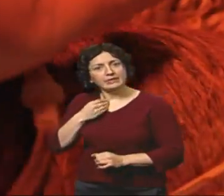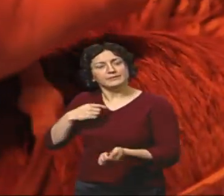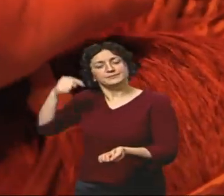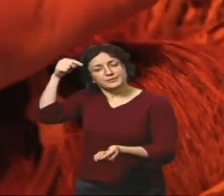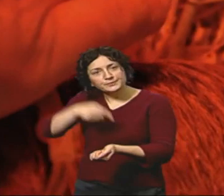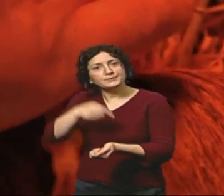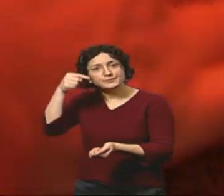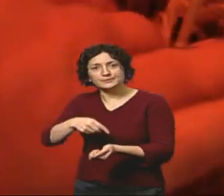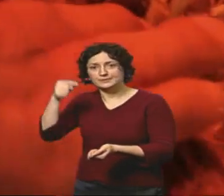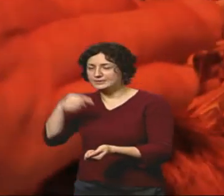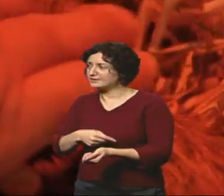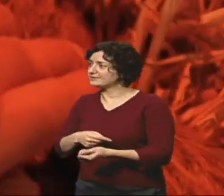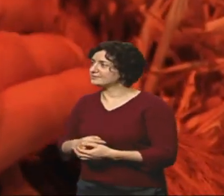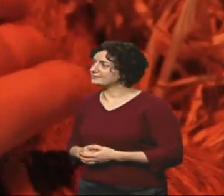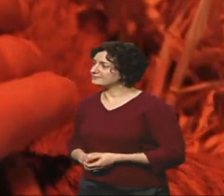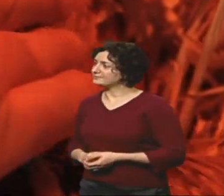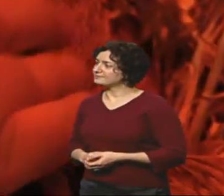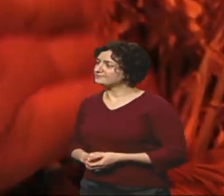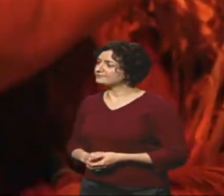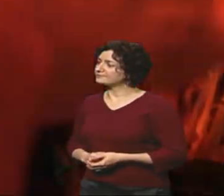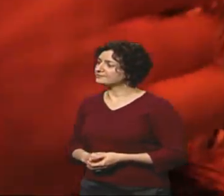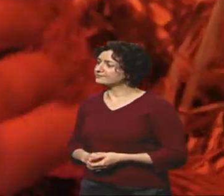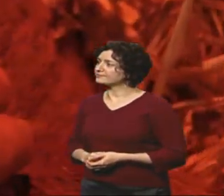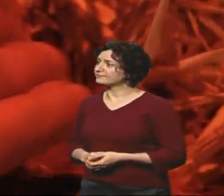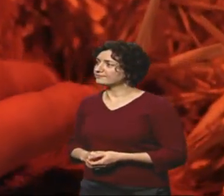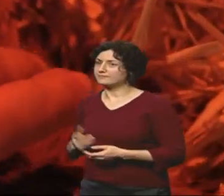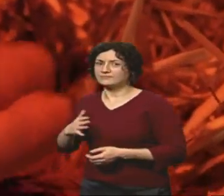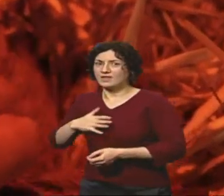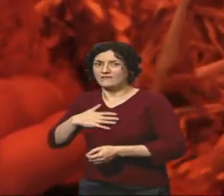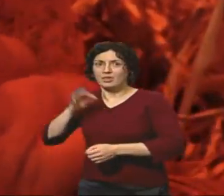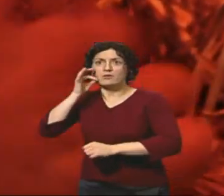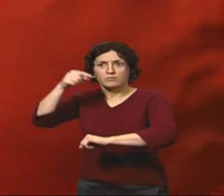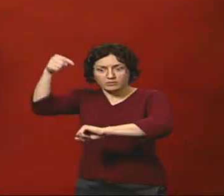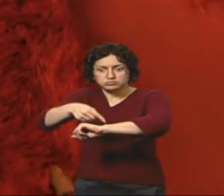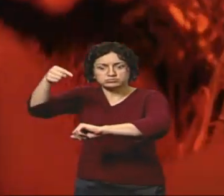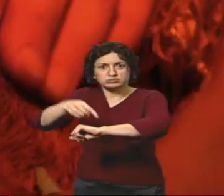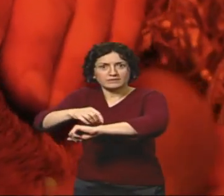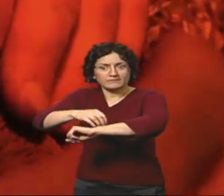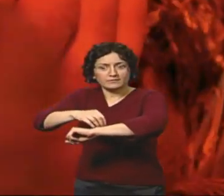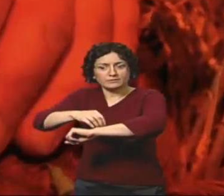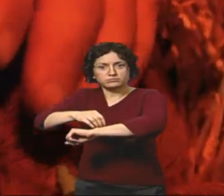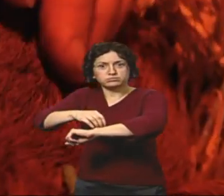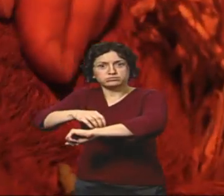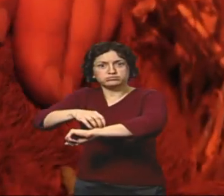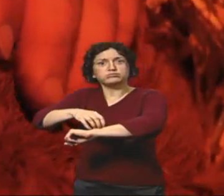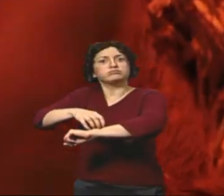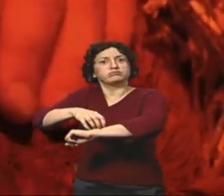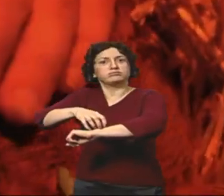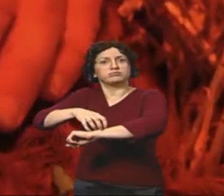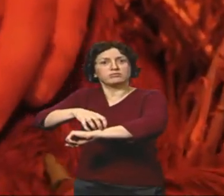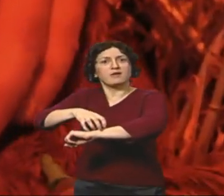You can feel it start to sack up. Yeah, get that hand, just feel that. You can feel where it's the water's going in. It's forming a layer